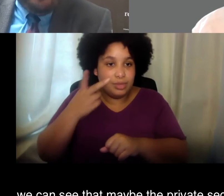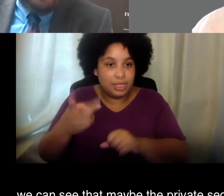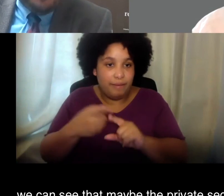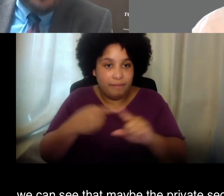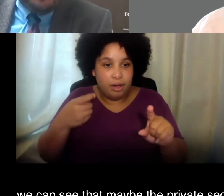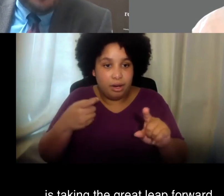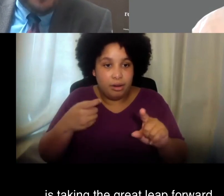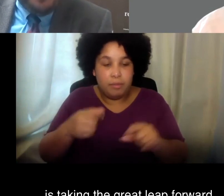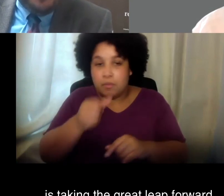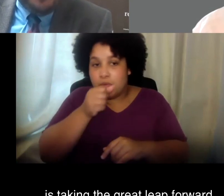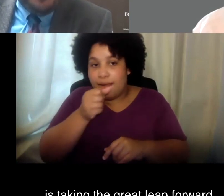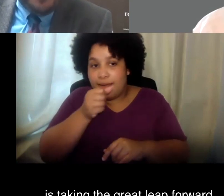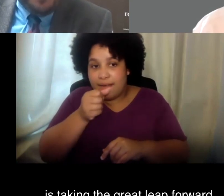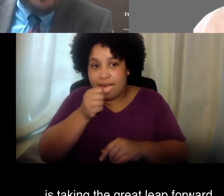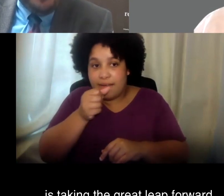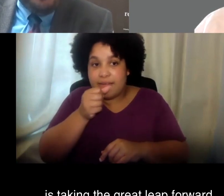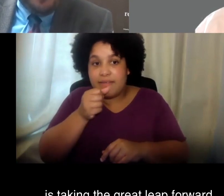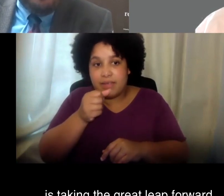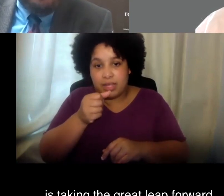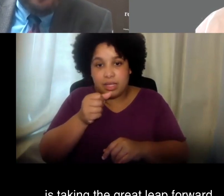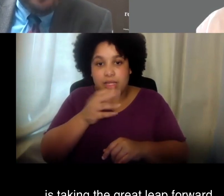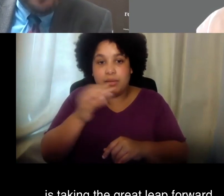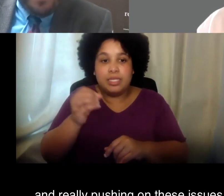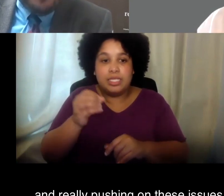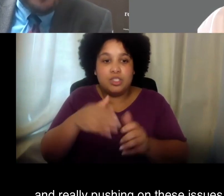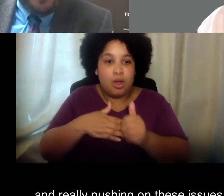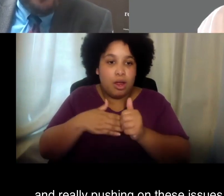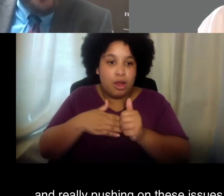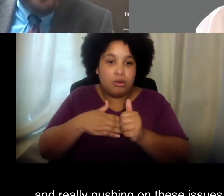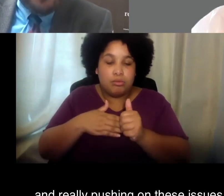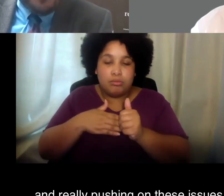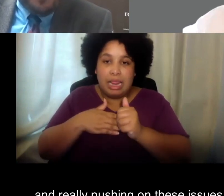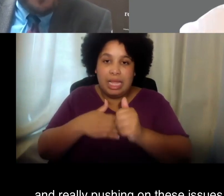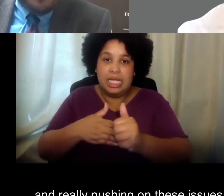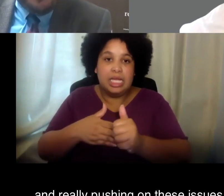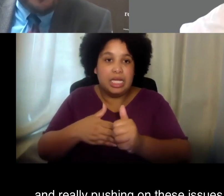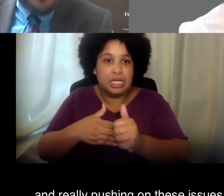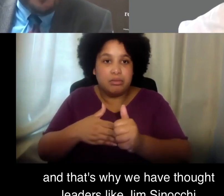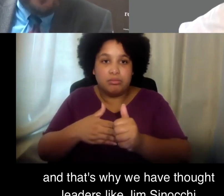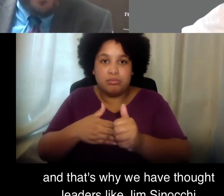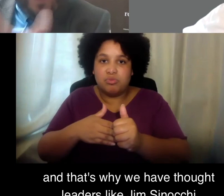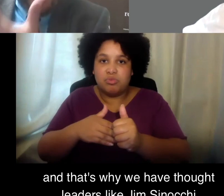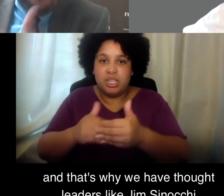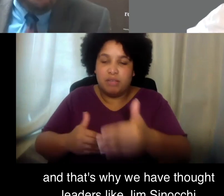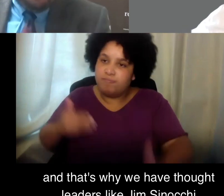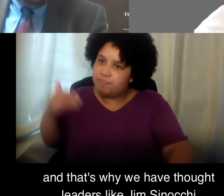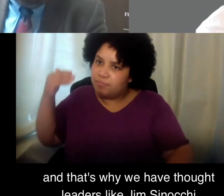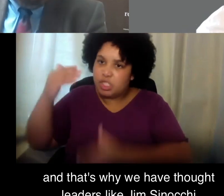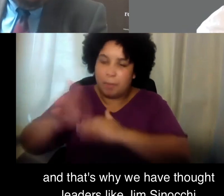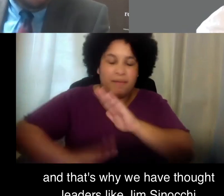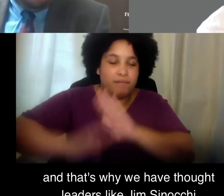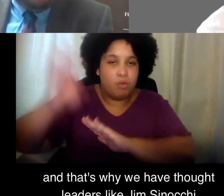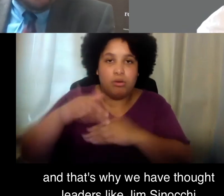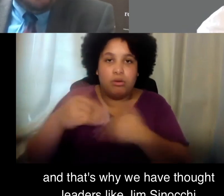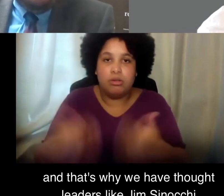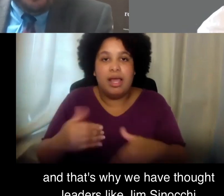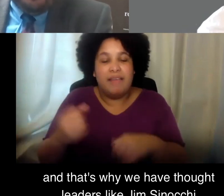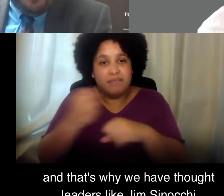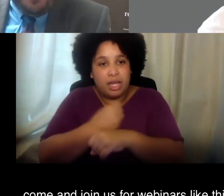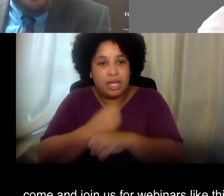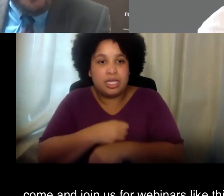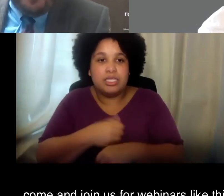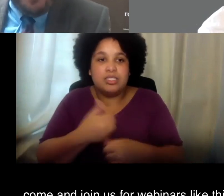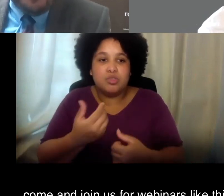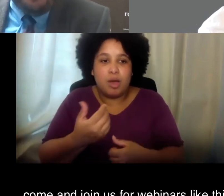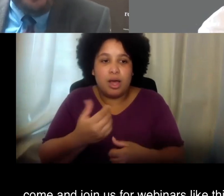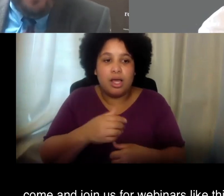maybe the private sector is taking the great leap forward and really pushing on these issues. And that's why we have thought leaders like Jim Sinocchi